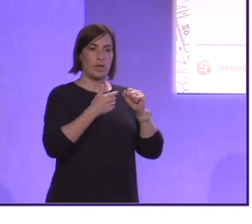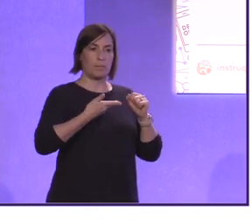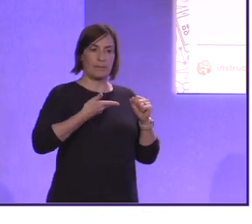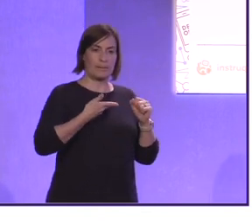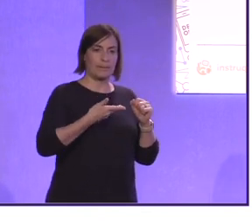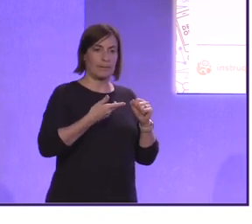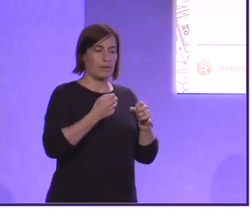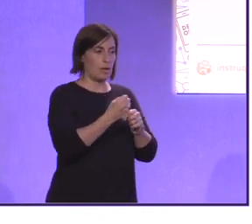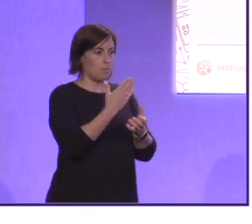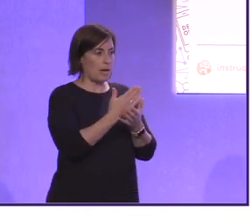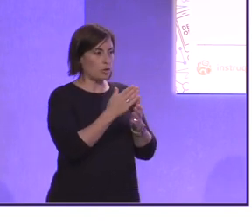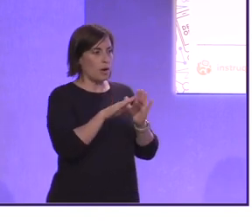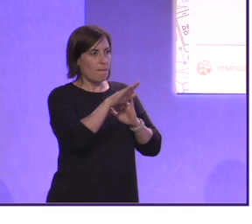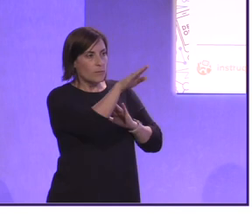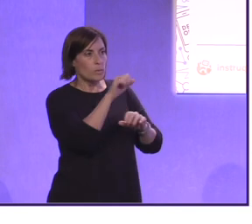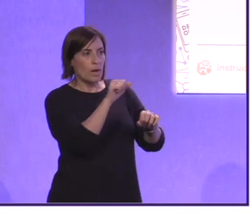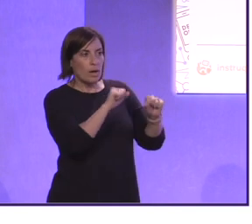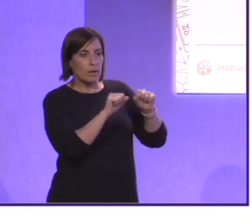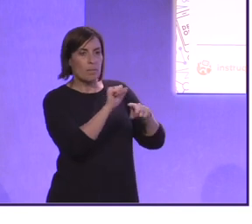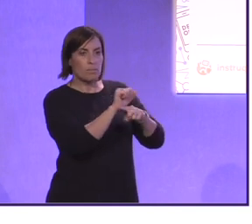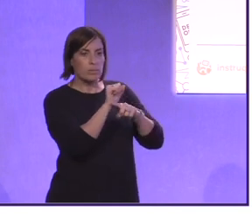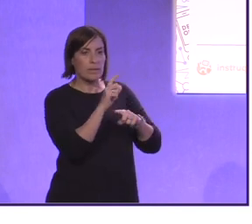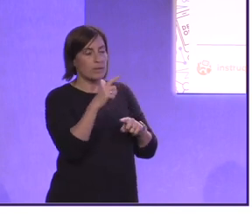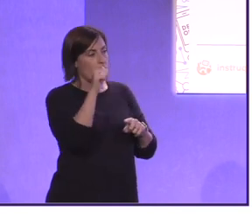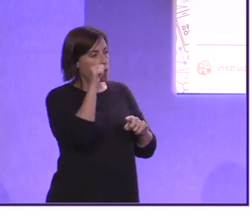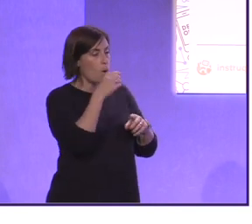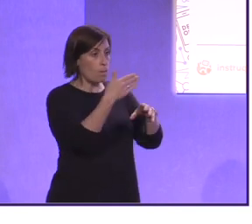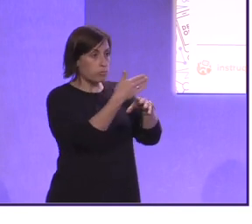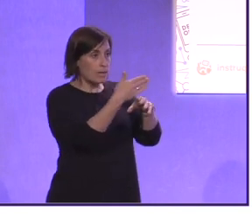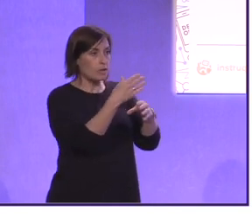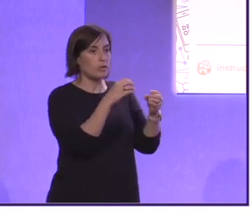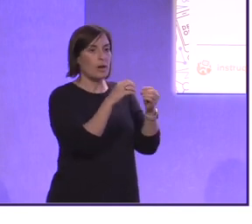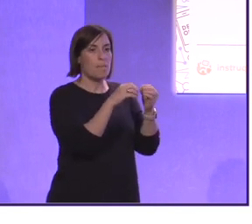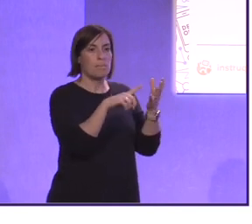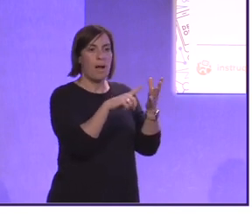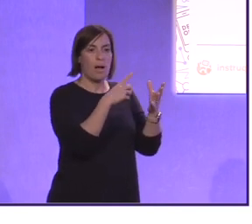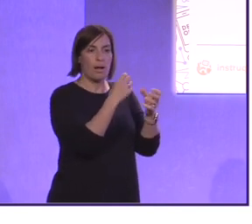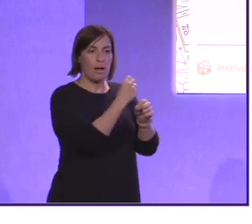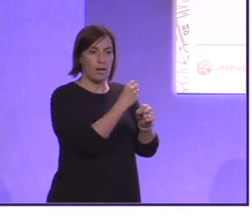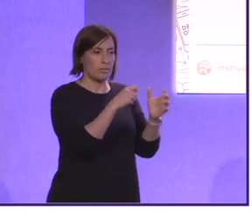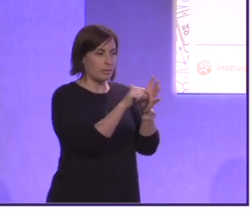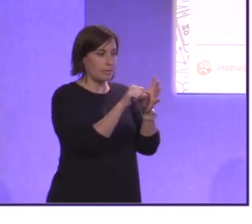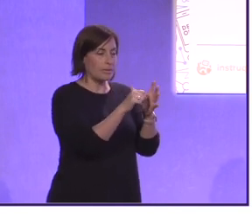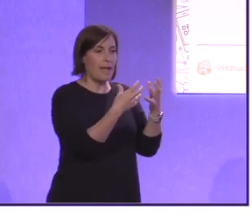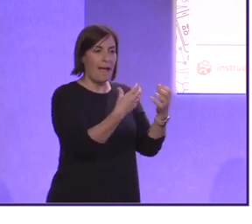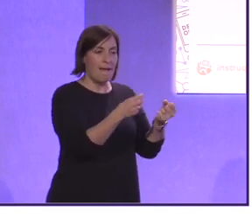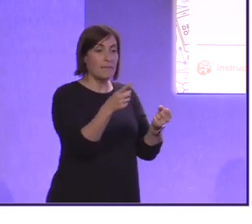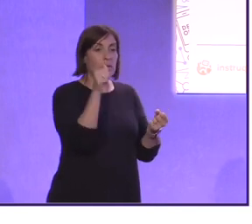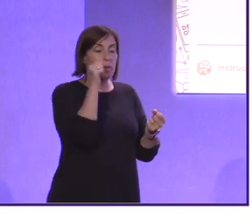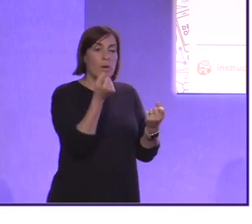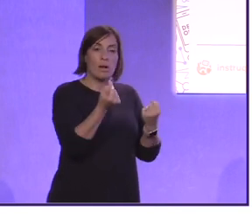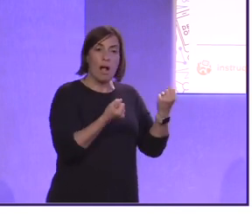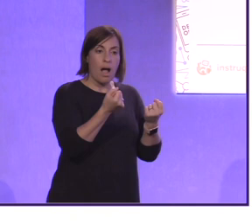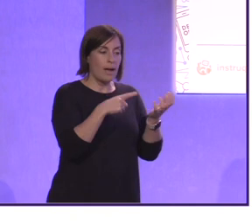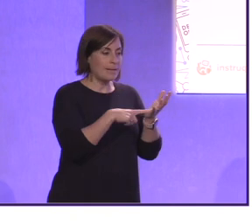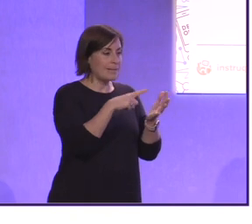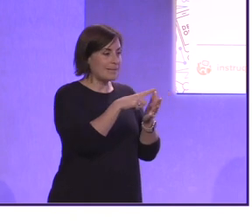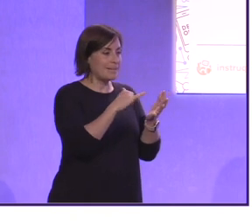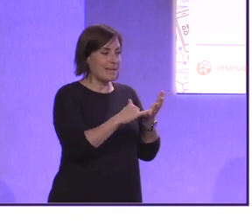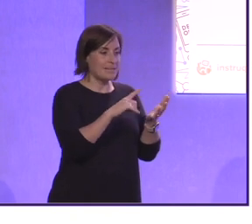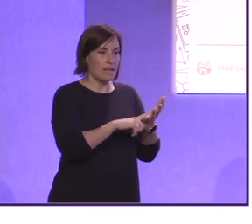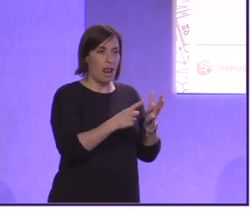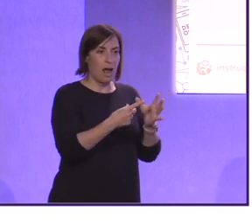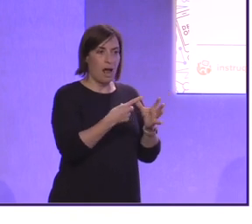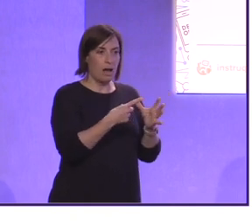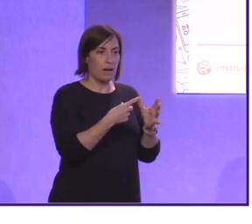right? We all make mistakes. There's always bugs out there in production. And there was a really good example from Tesla. They had a dog mode. I don't know if you're familiar